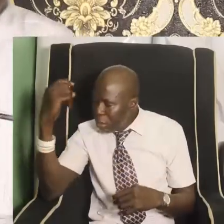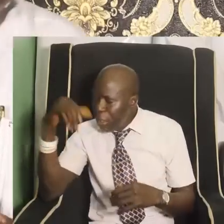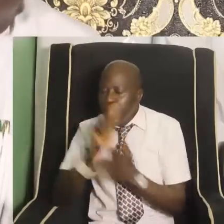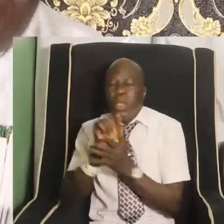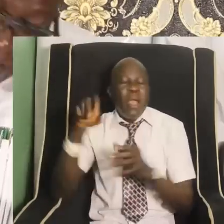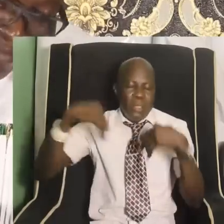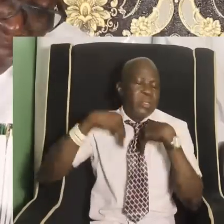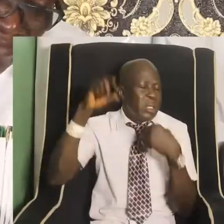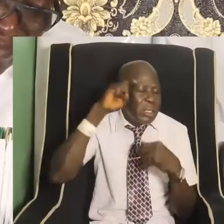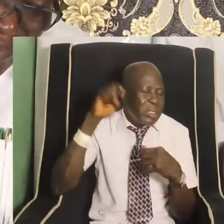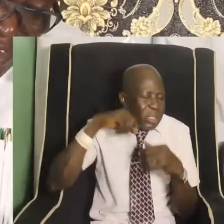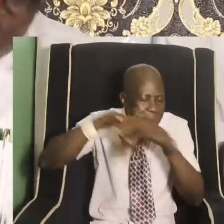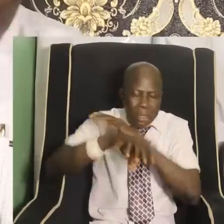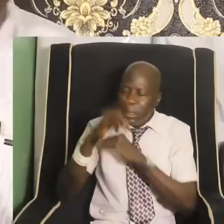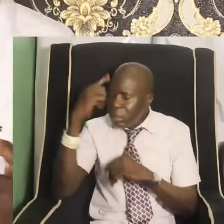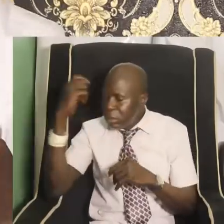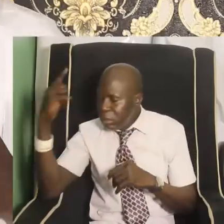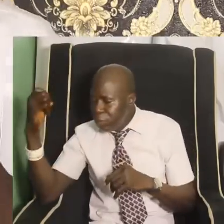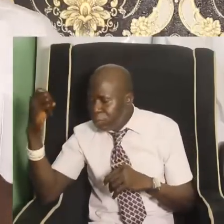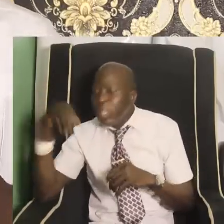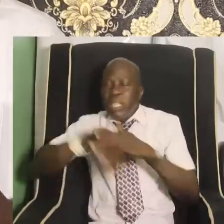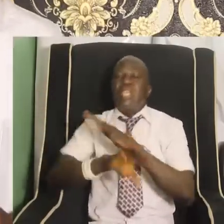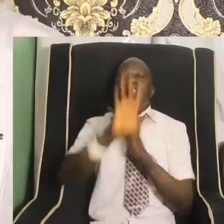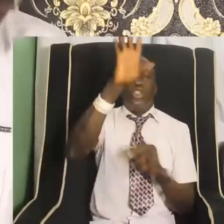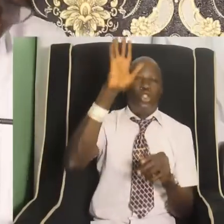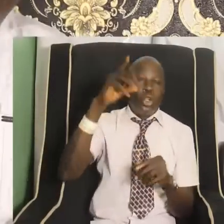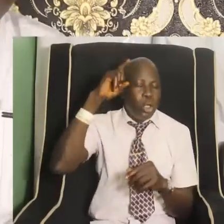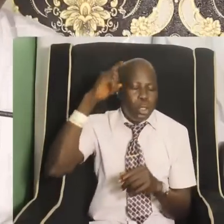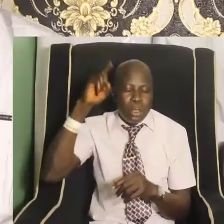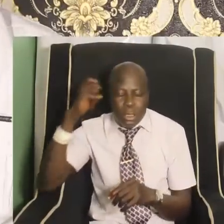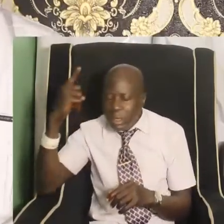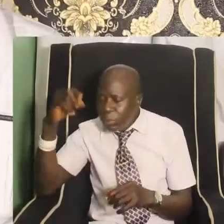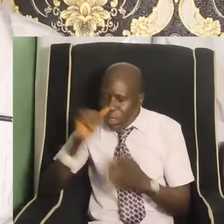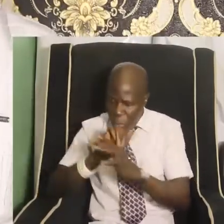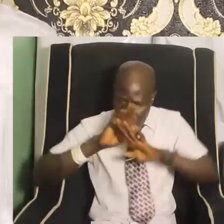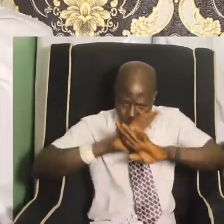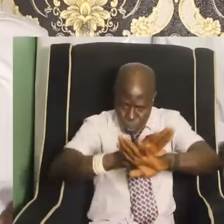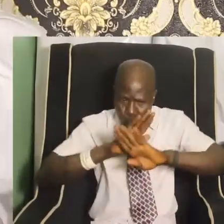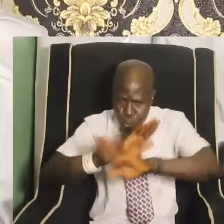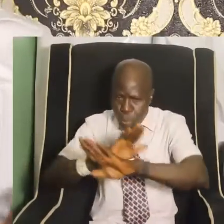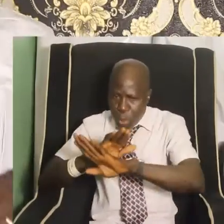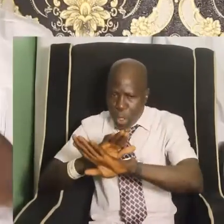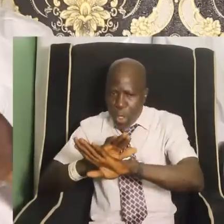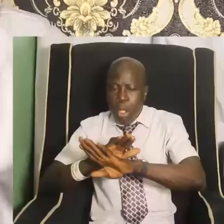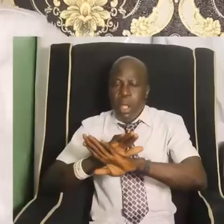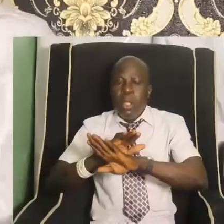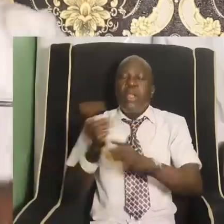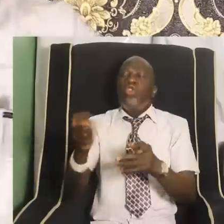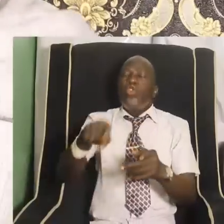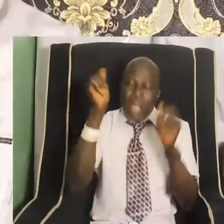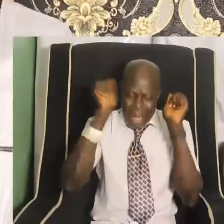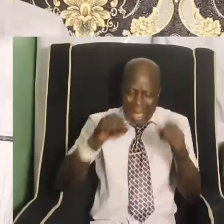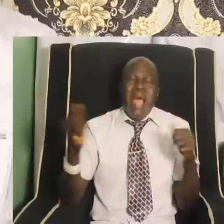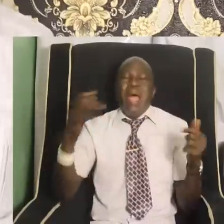neighbor, no, you have sexual intercourse in the tree. No, you are lying. When they leave, they may pursue you in your tree. When they feed. You can enjoy a